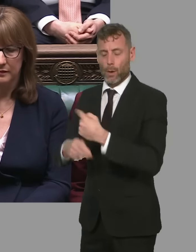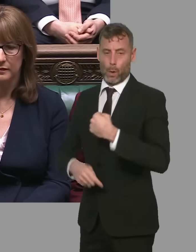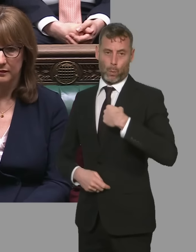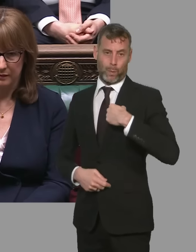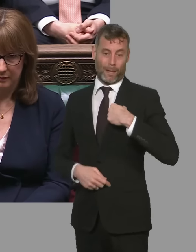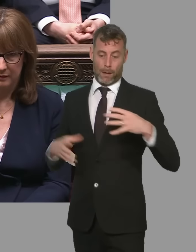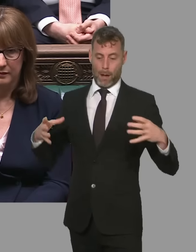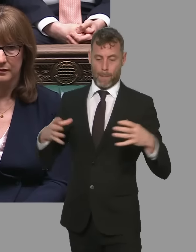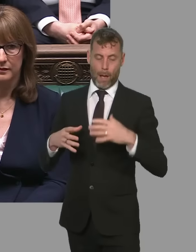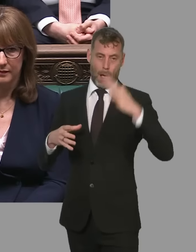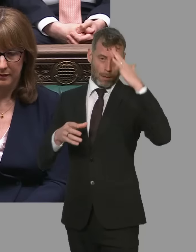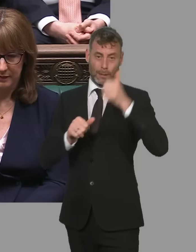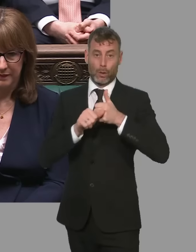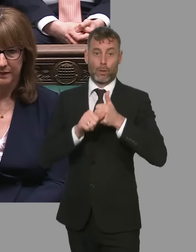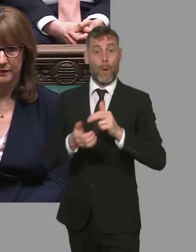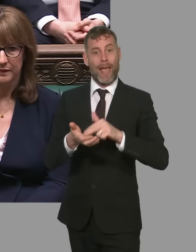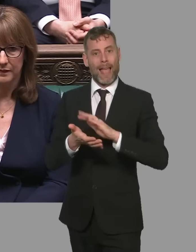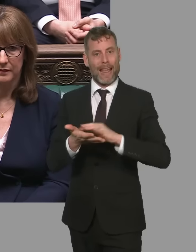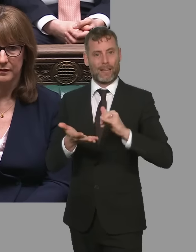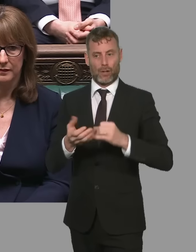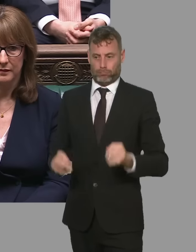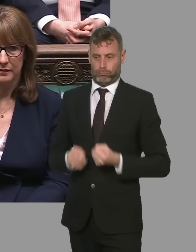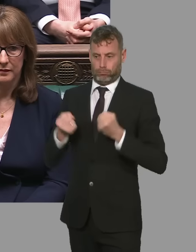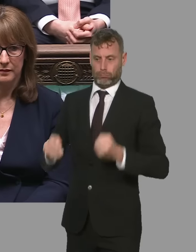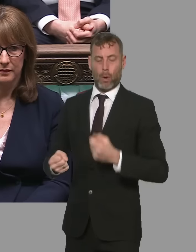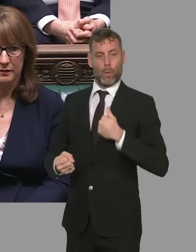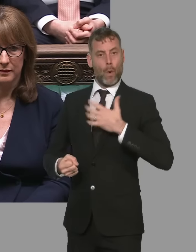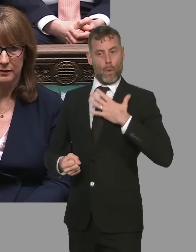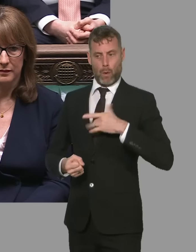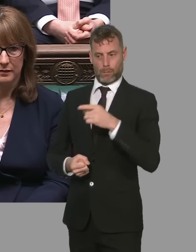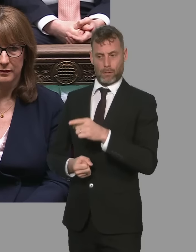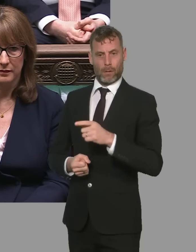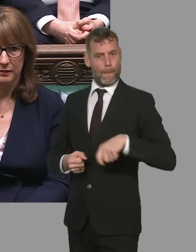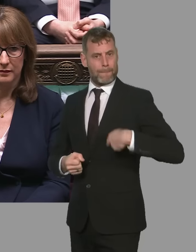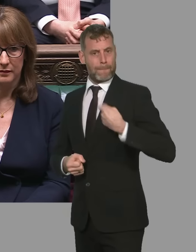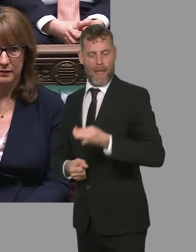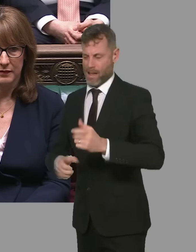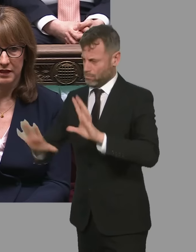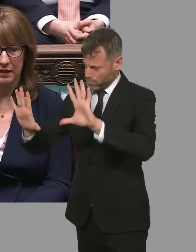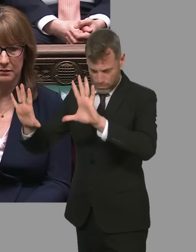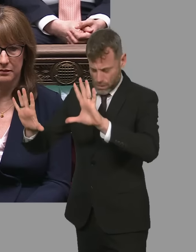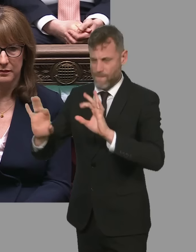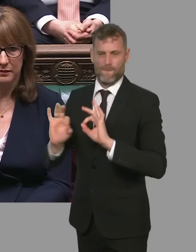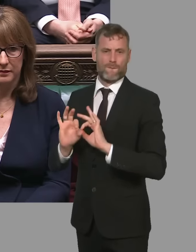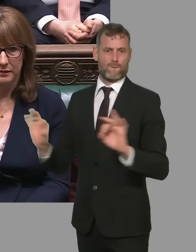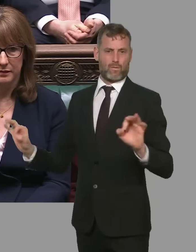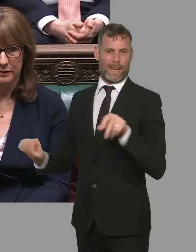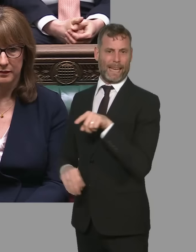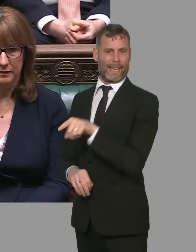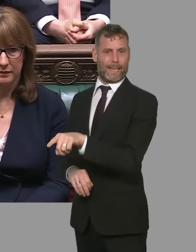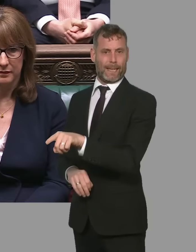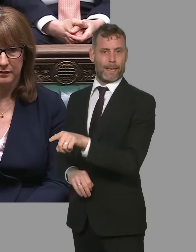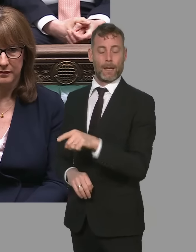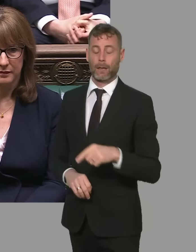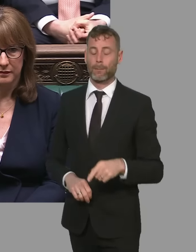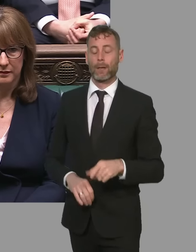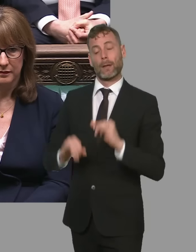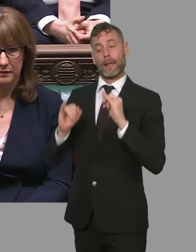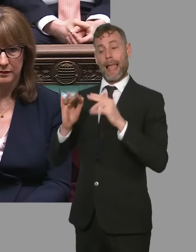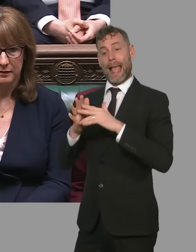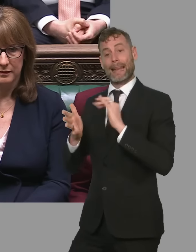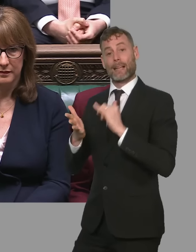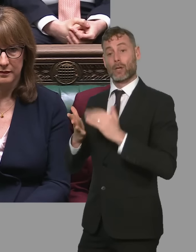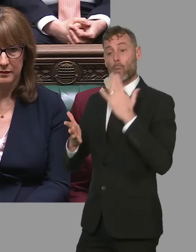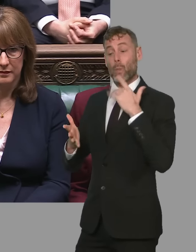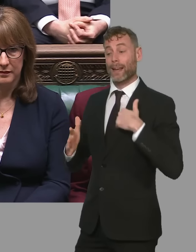free at the point of use. Mr. Speaker, we inherited an NHS on its knees, but we are seeing progress. Waiting